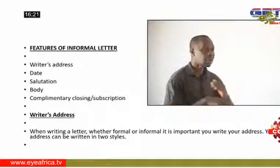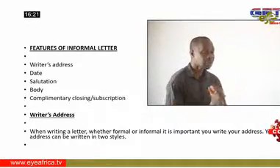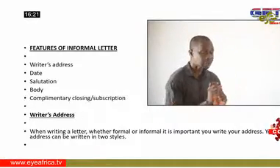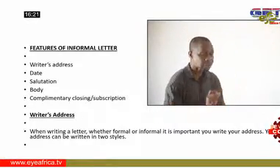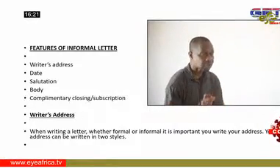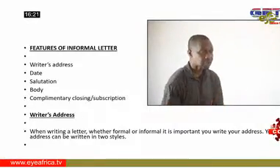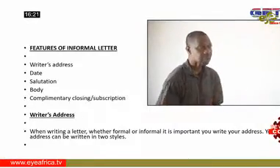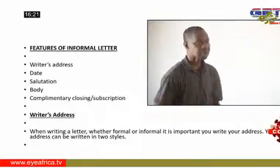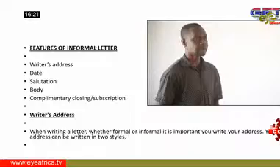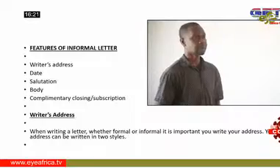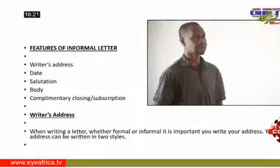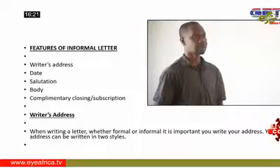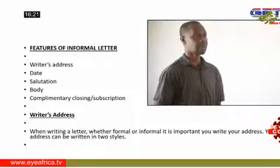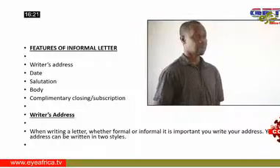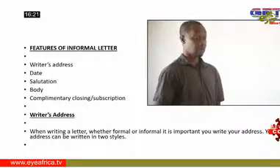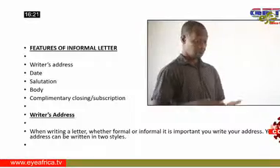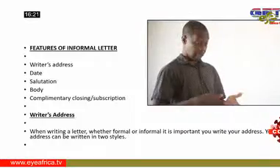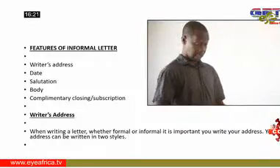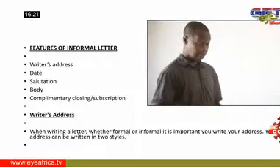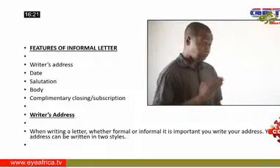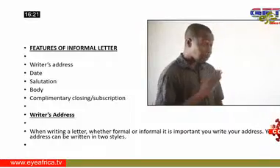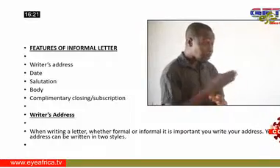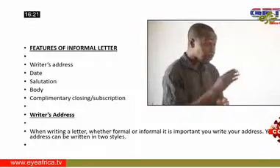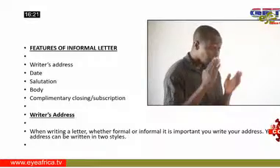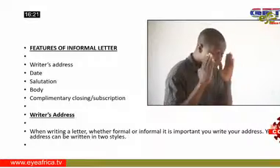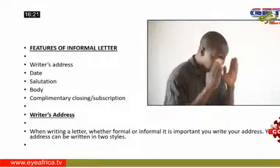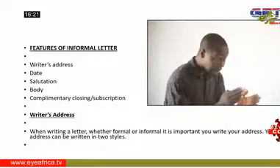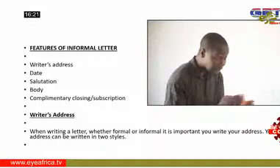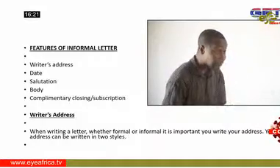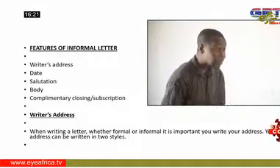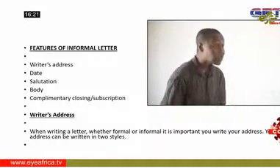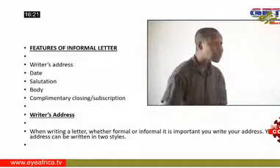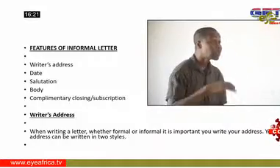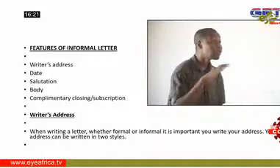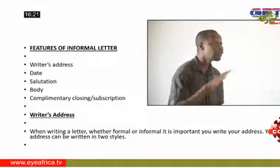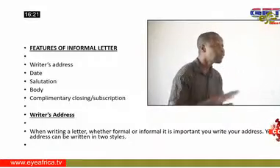subscription. We are now going to look at these features in detail.